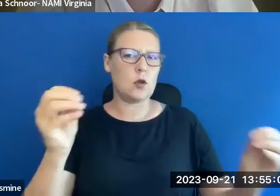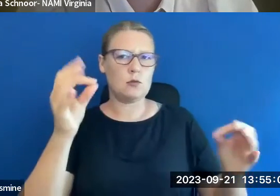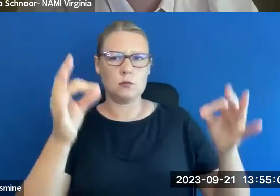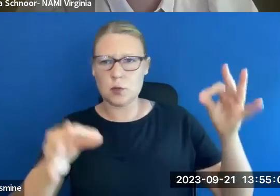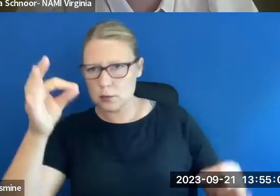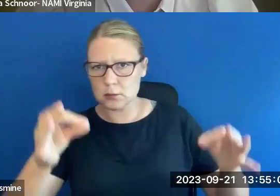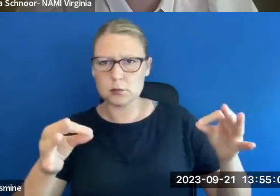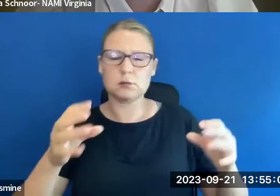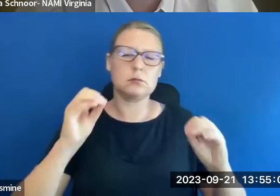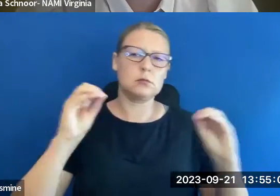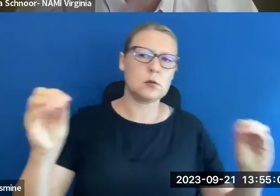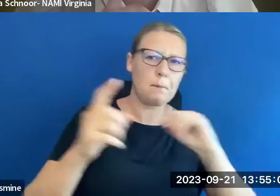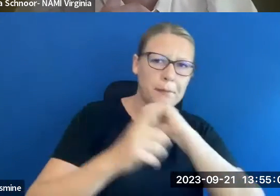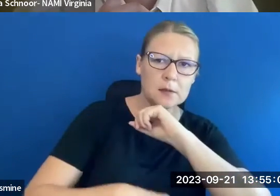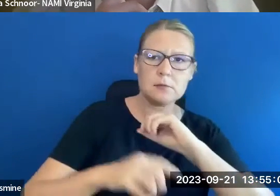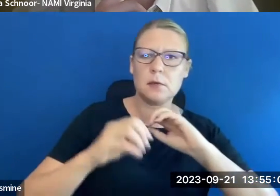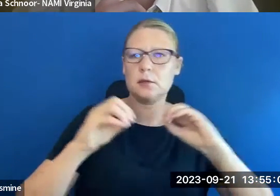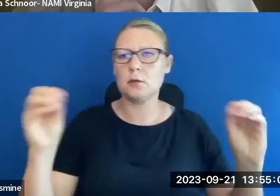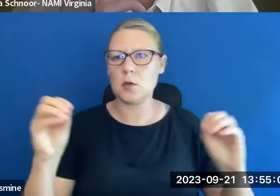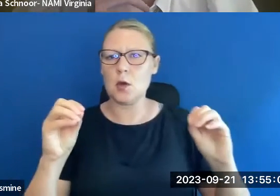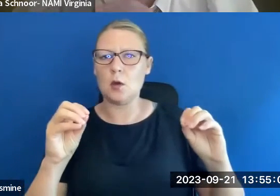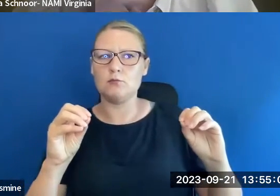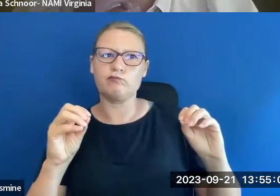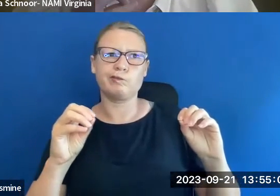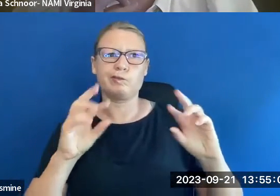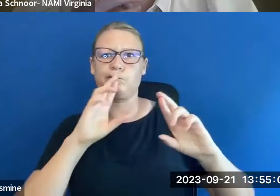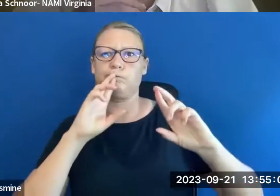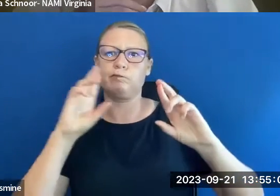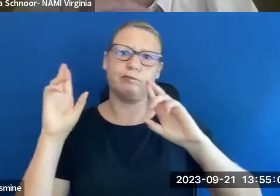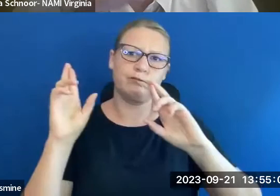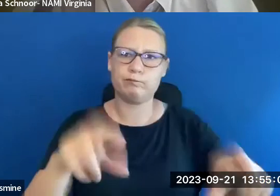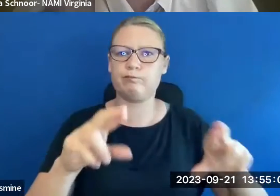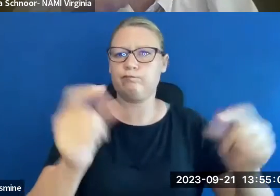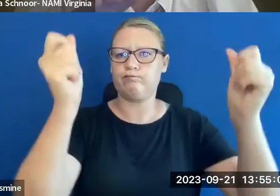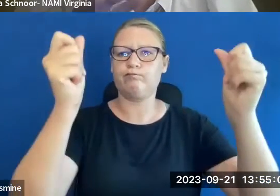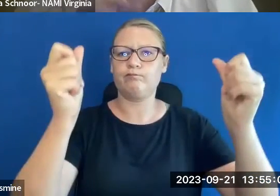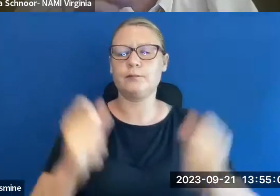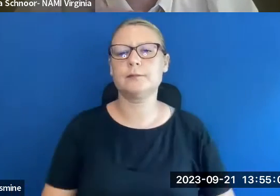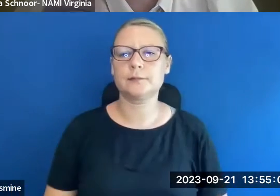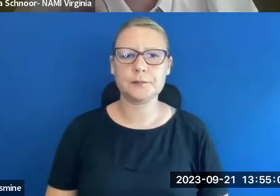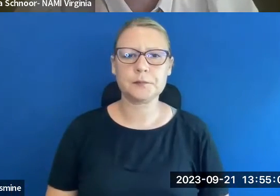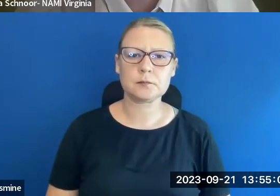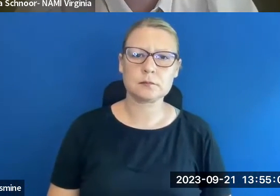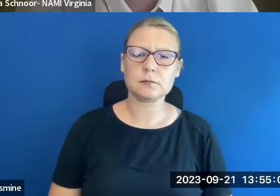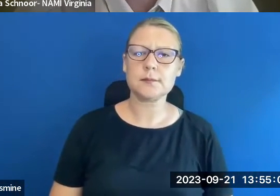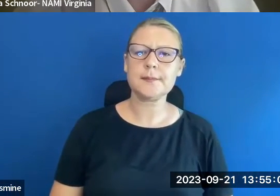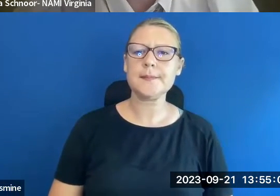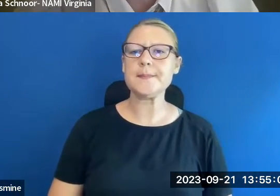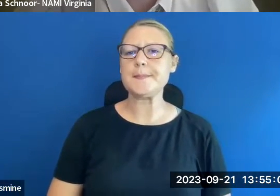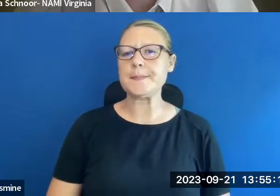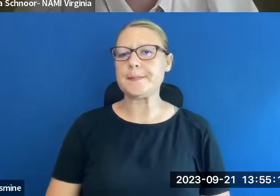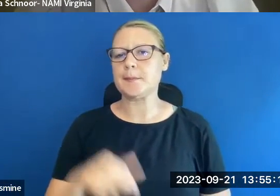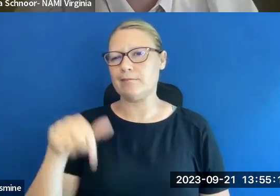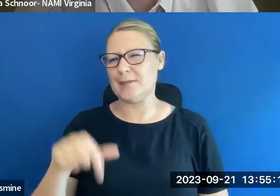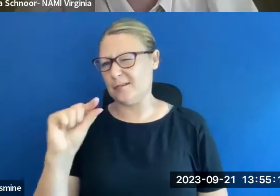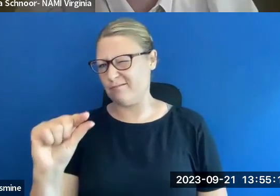thing I've learned there, just adding on a little bit, is and this is a little bit more serious, but if